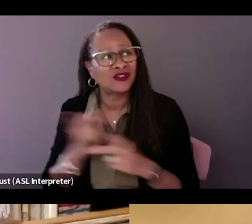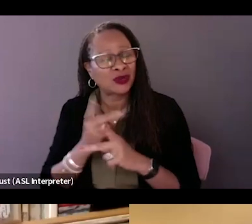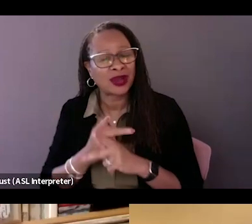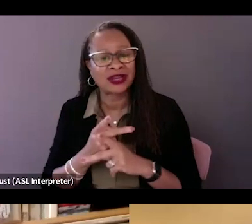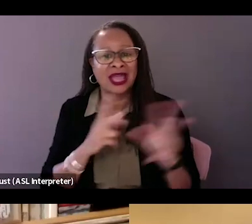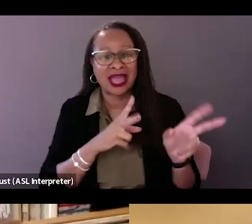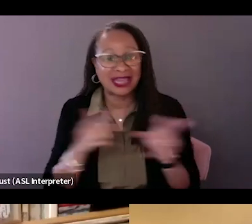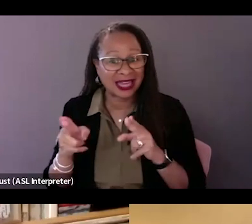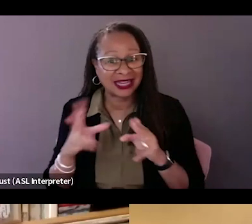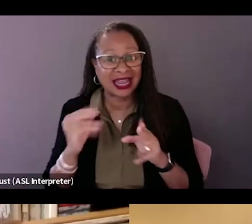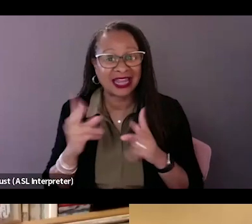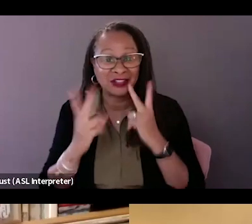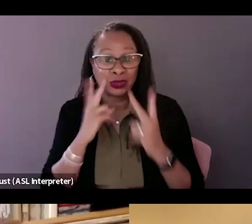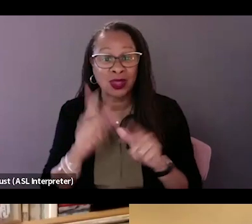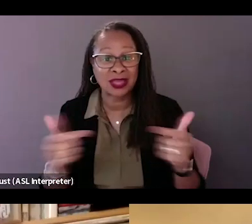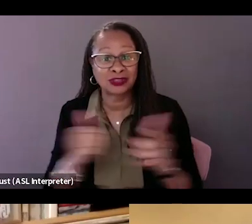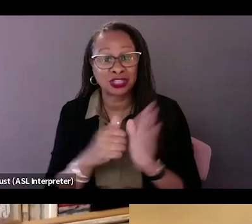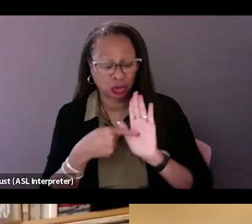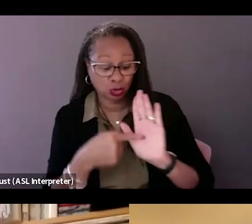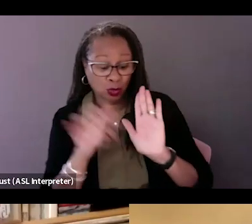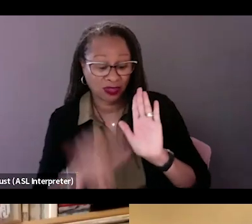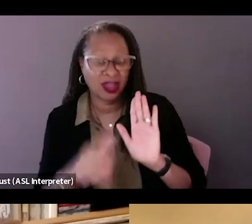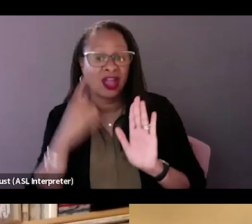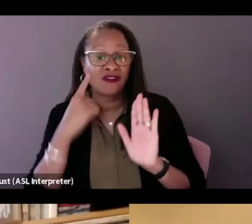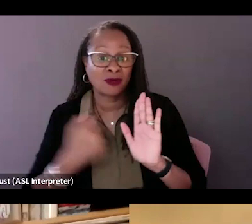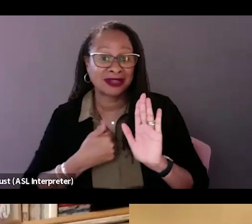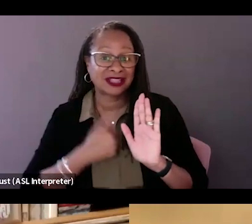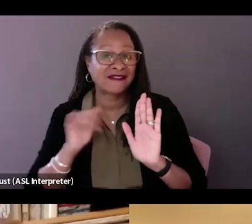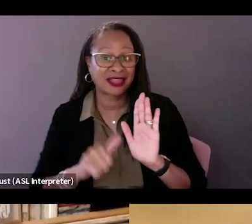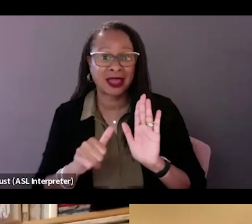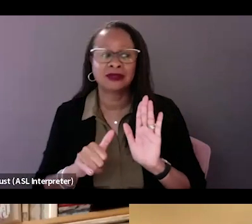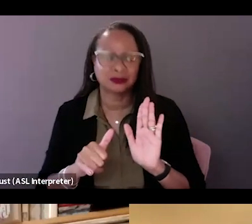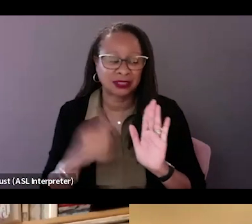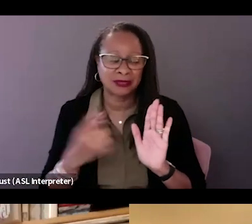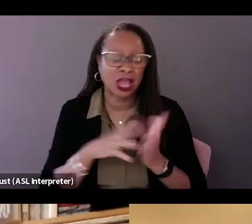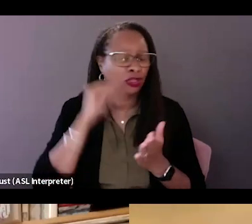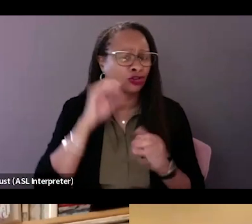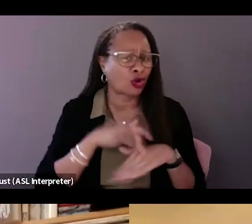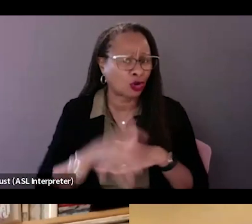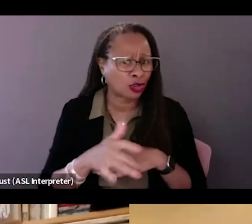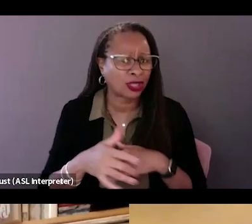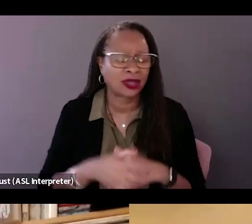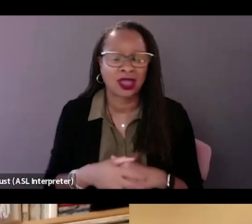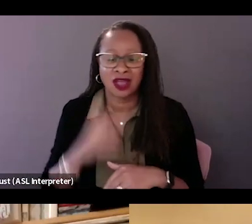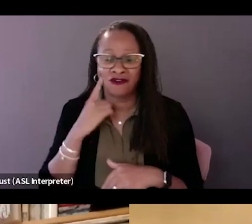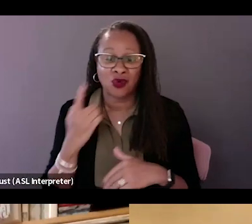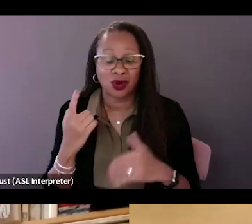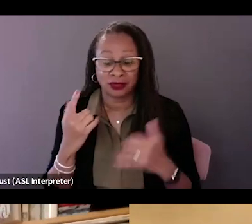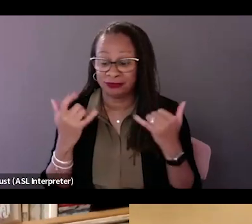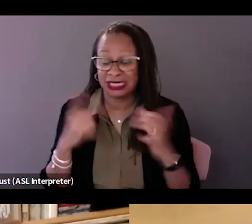convey that. And that for me was a learning very early on, when I realized that, for example, in today's